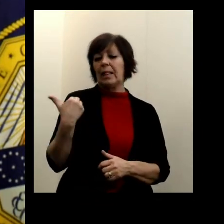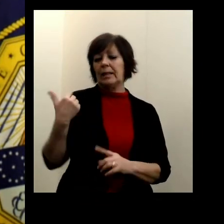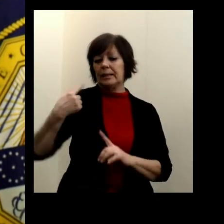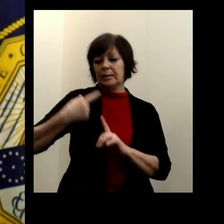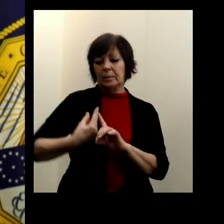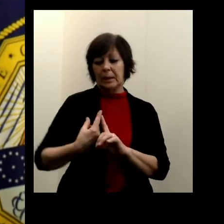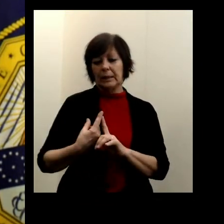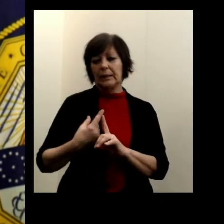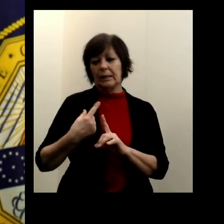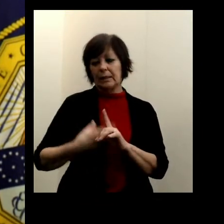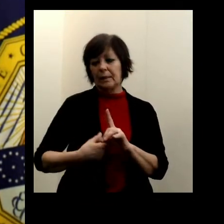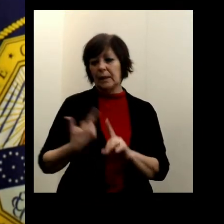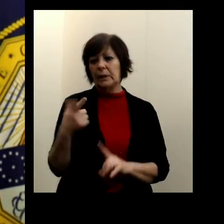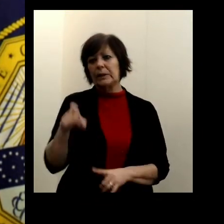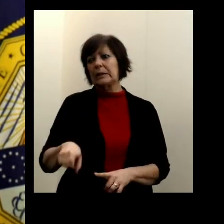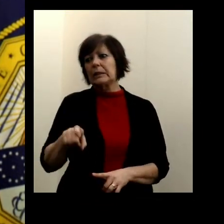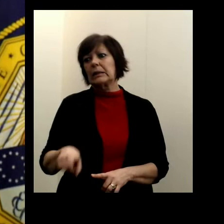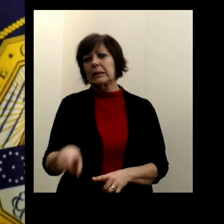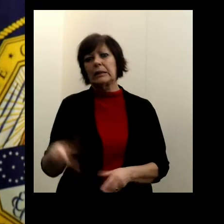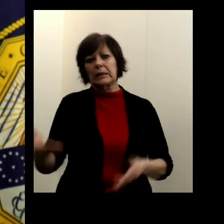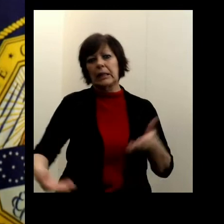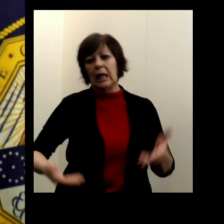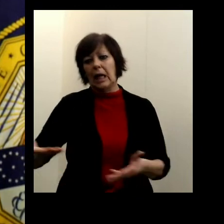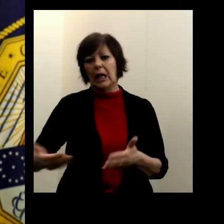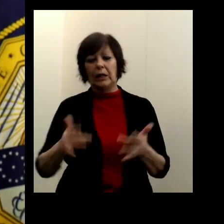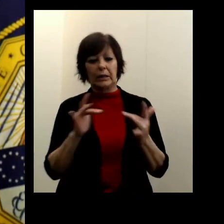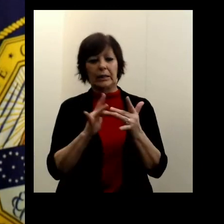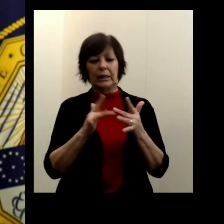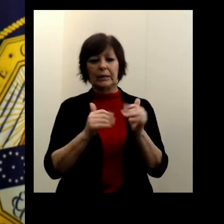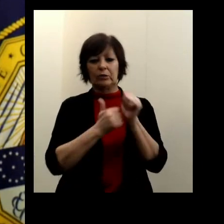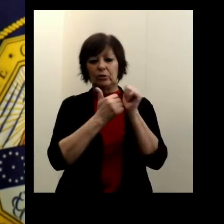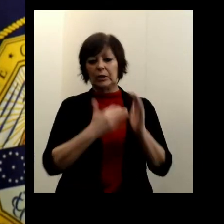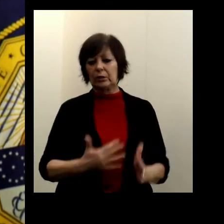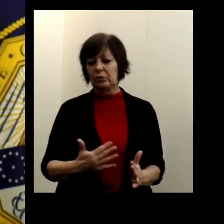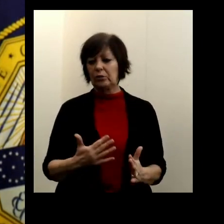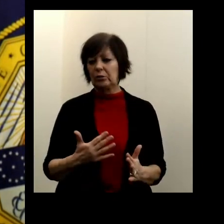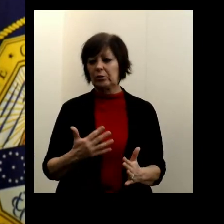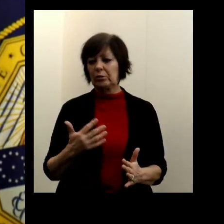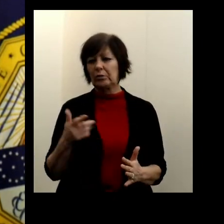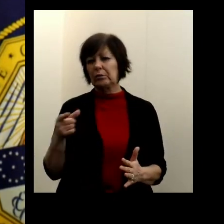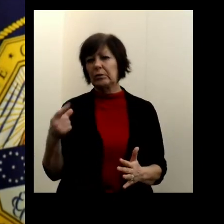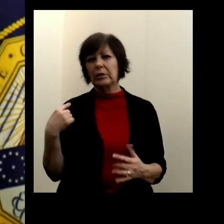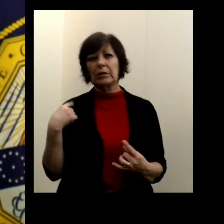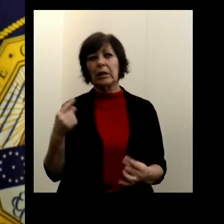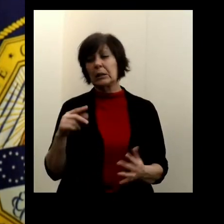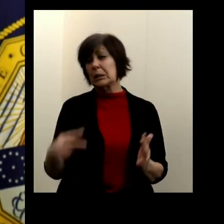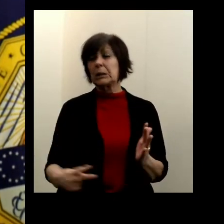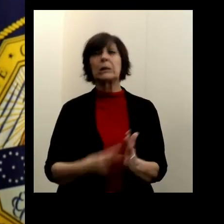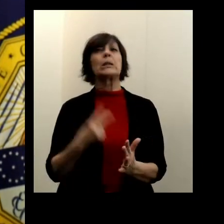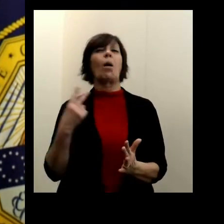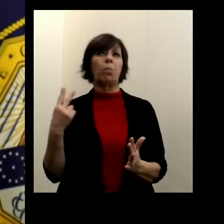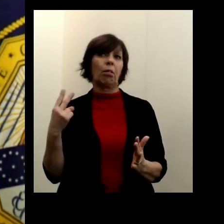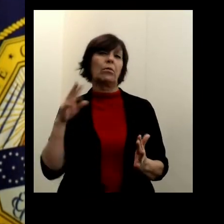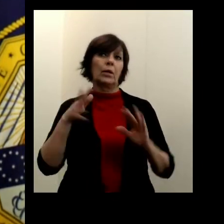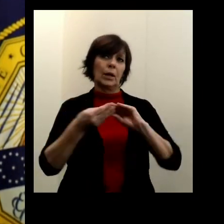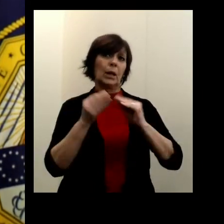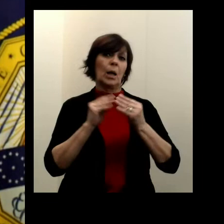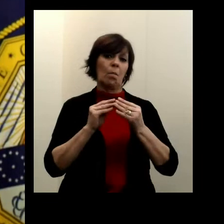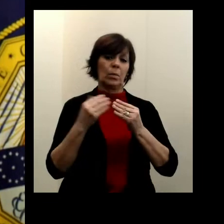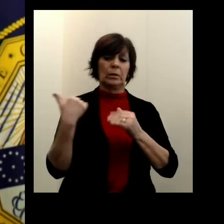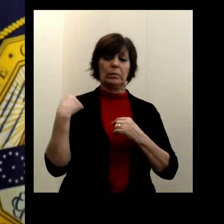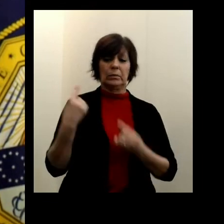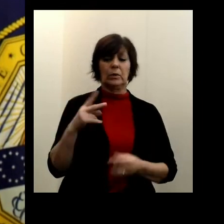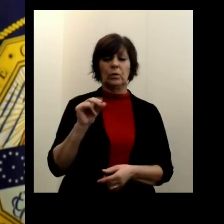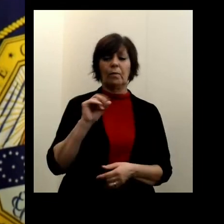dire need for contact tracers. You have since, it looks like at 98, doubled what it was in